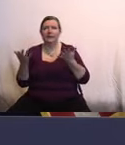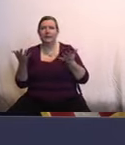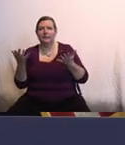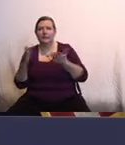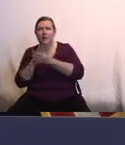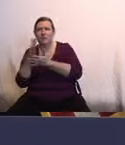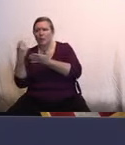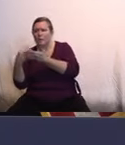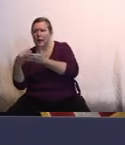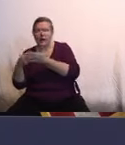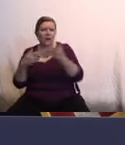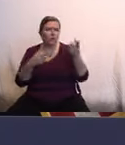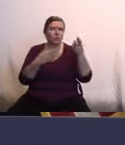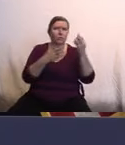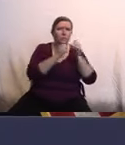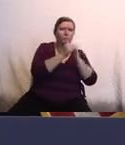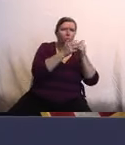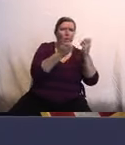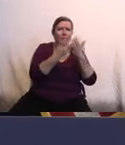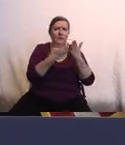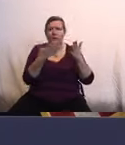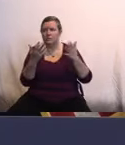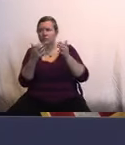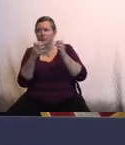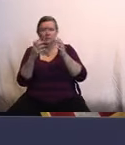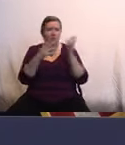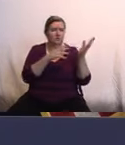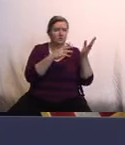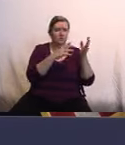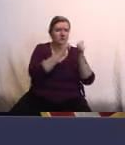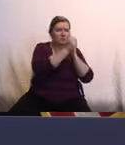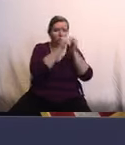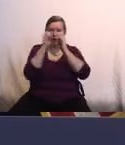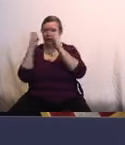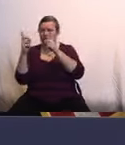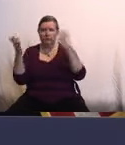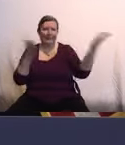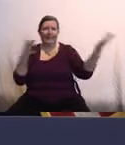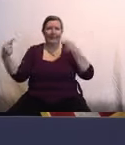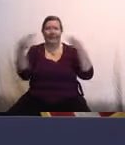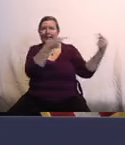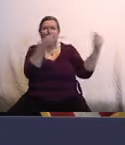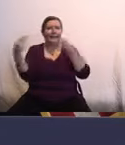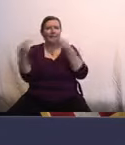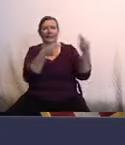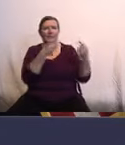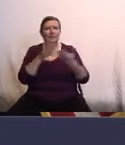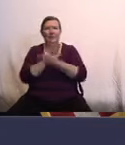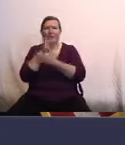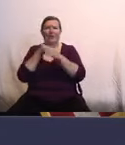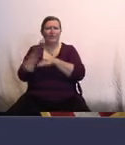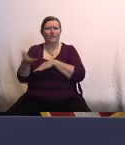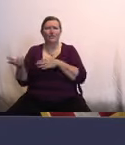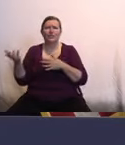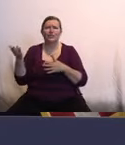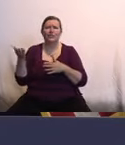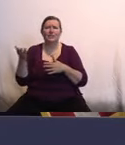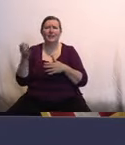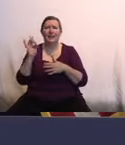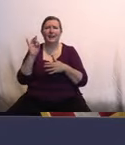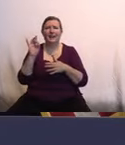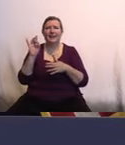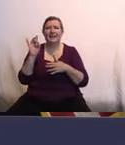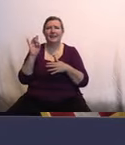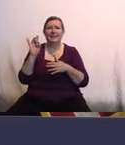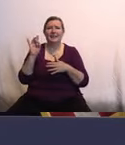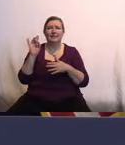higher education. It's got a budget, an annual budget, I think in the $700 to $800 million range, and I know Jonathan would like to see that number